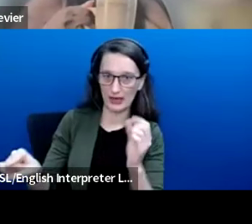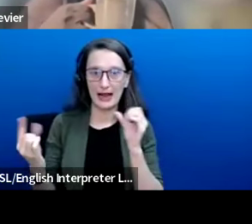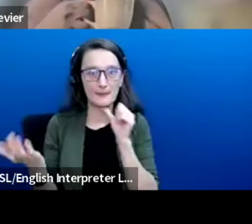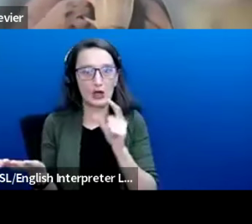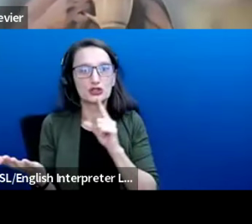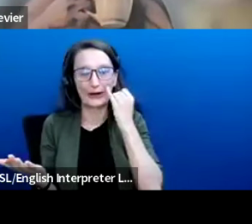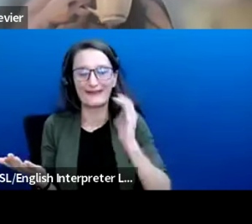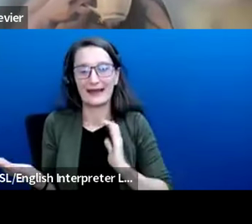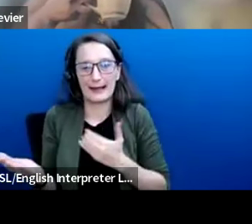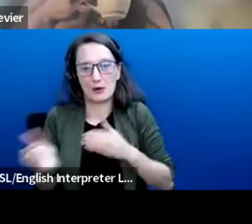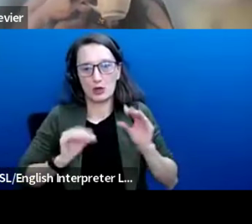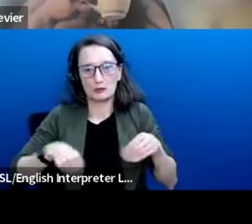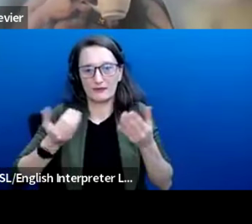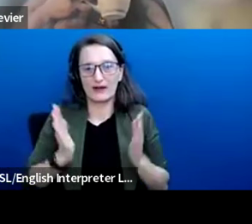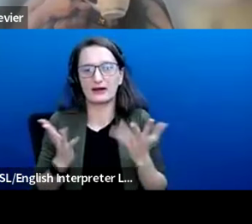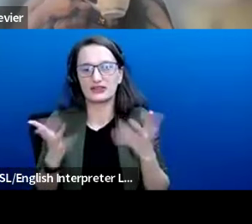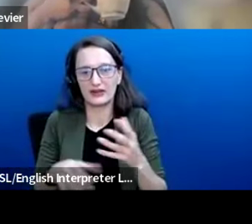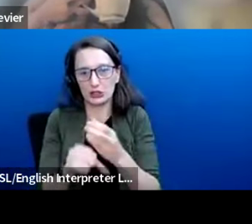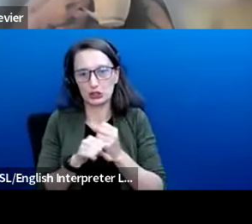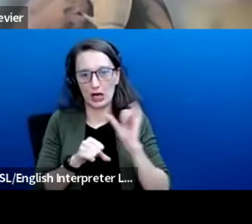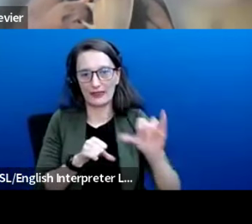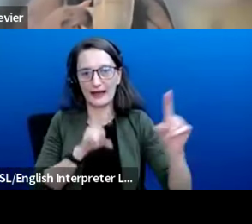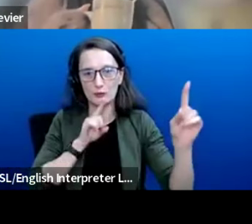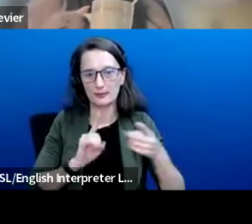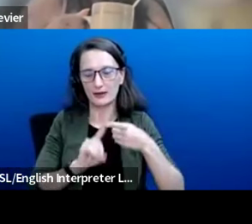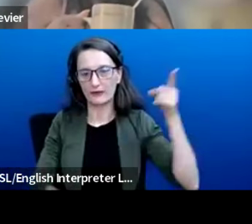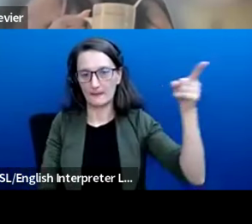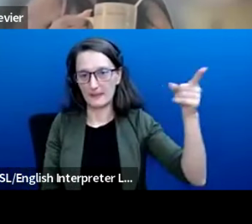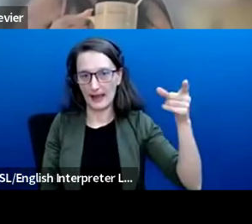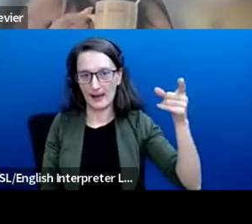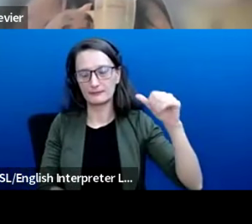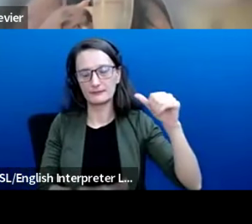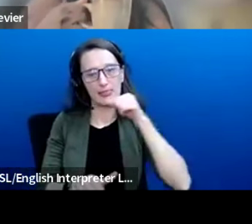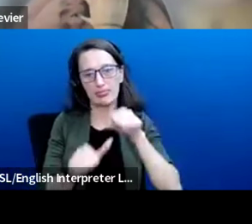that letter. Thank you. Mhm.